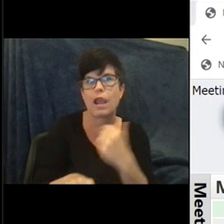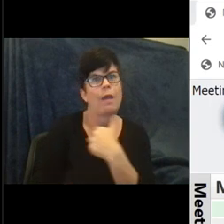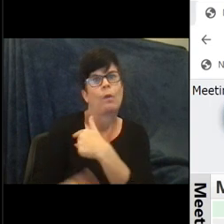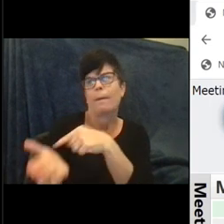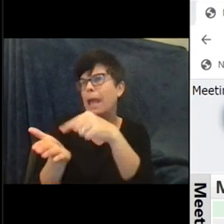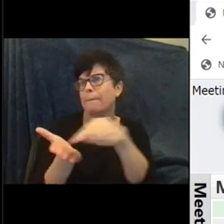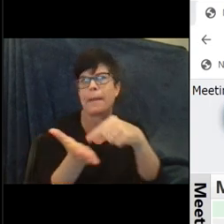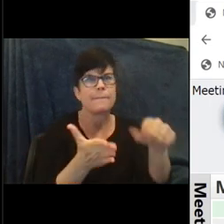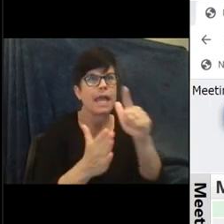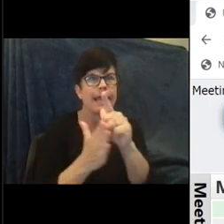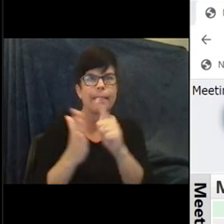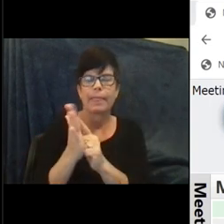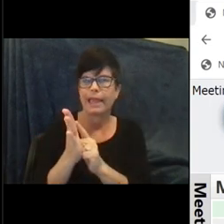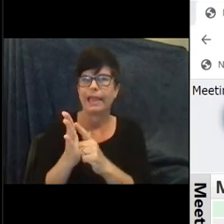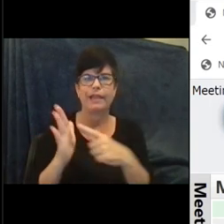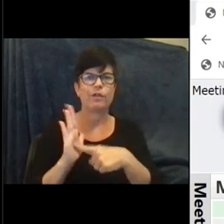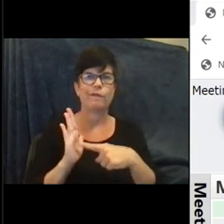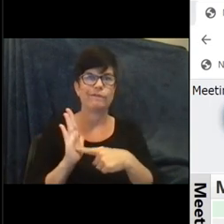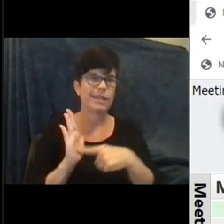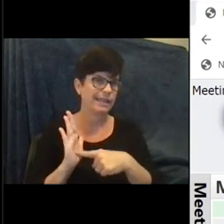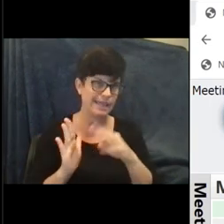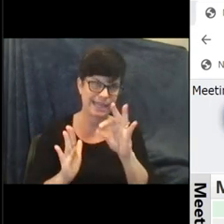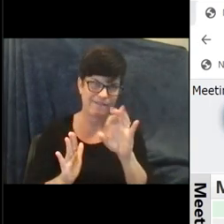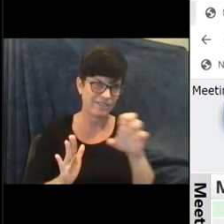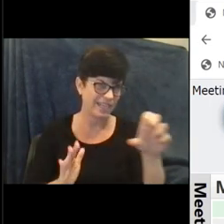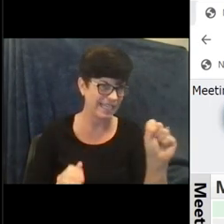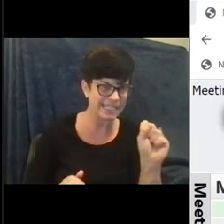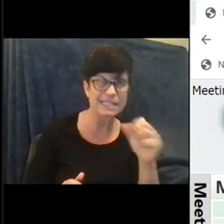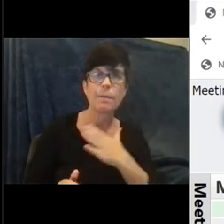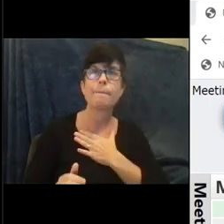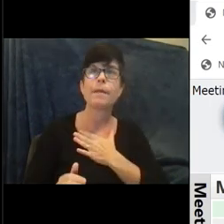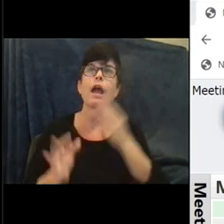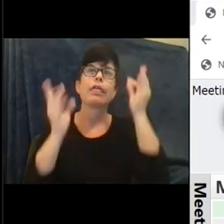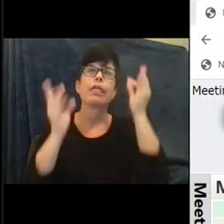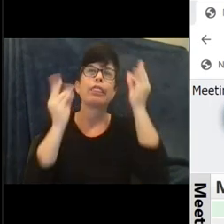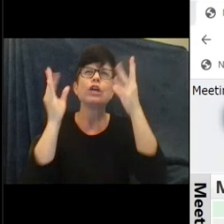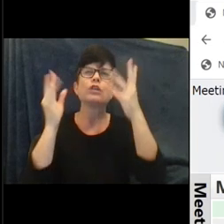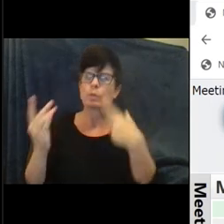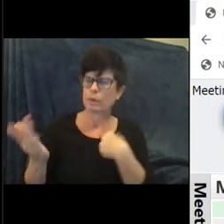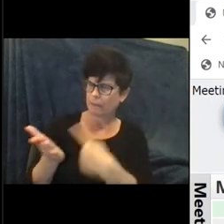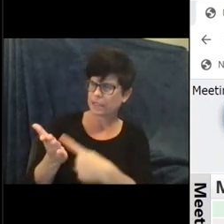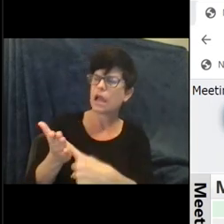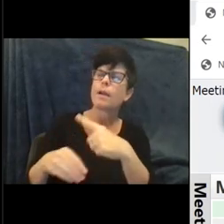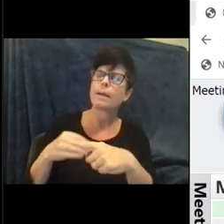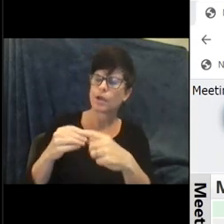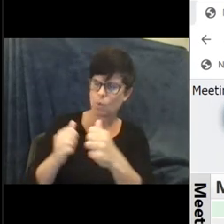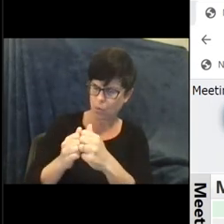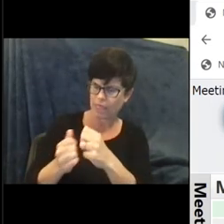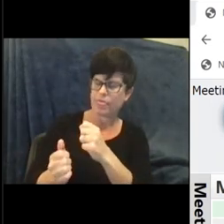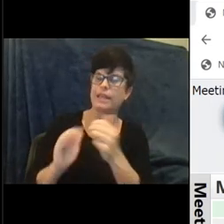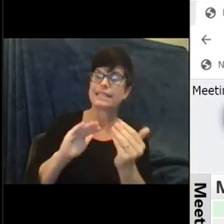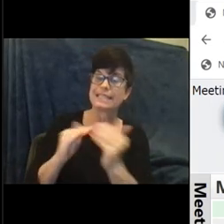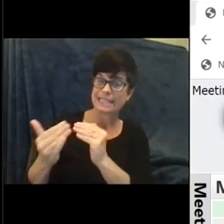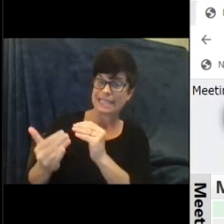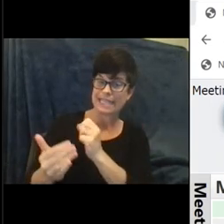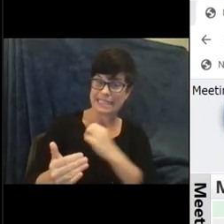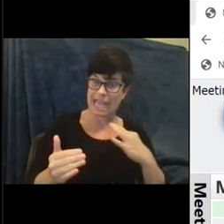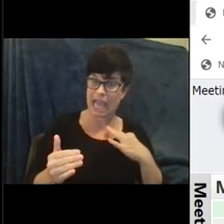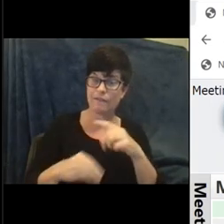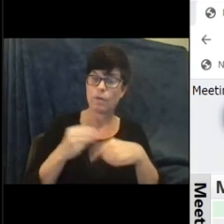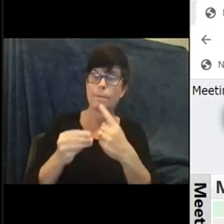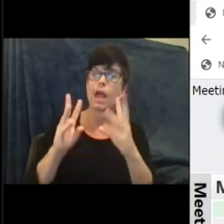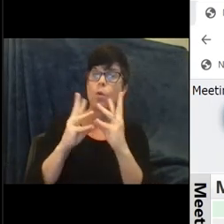this. So that's, you know, so those are my thoughts, as, you know, we've been talking a lot with city staff about workshops and doing, you know, stuff that, so that we're